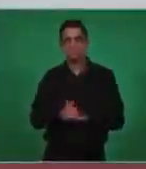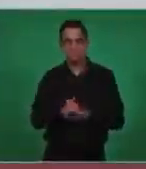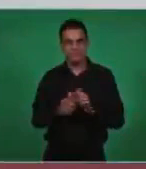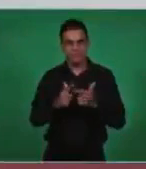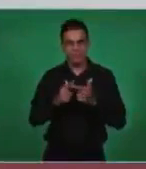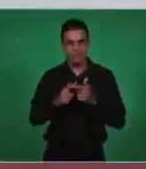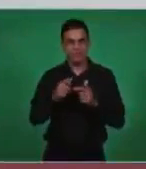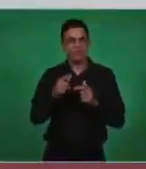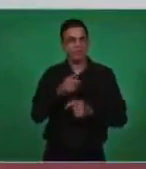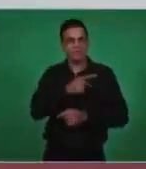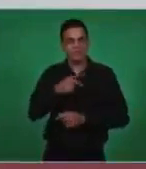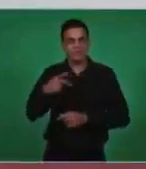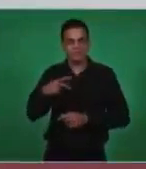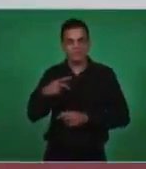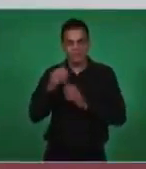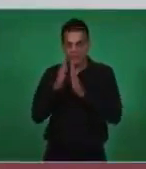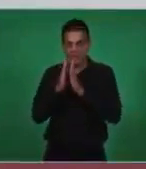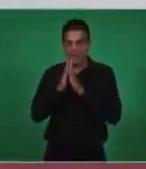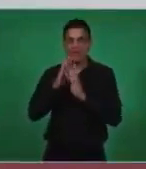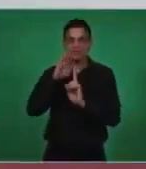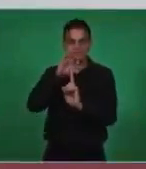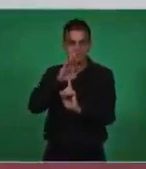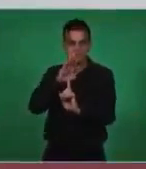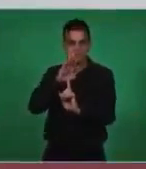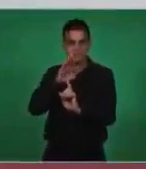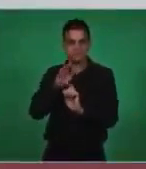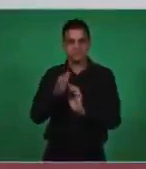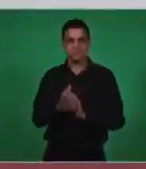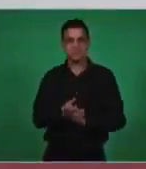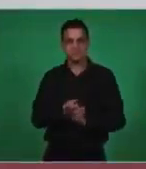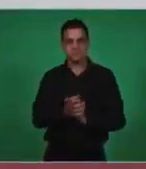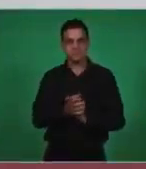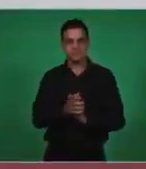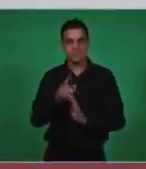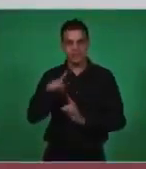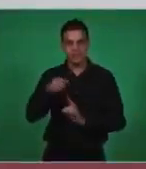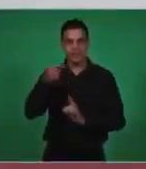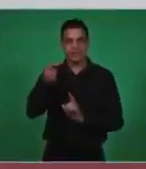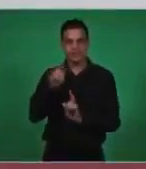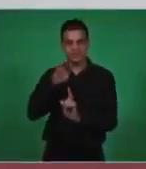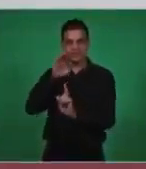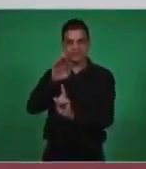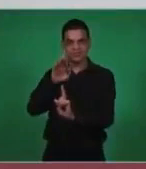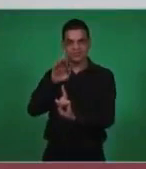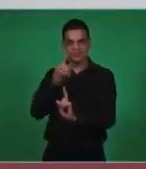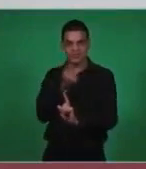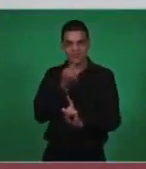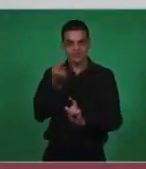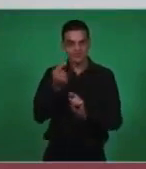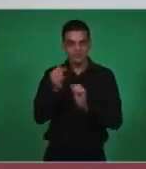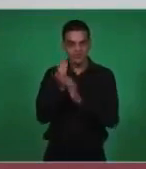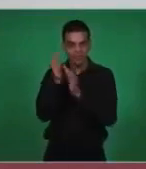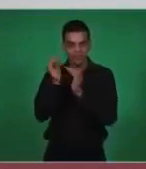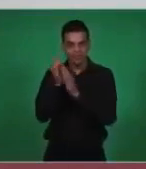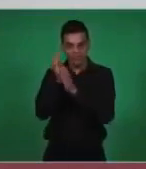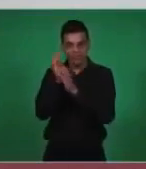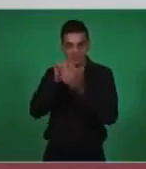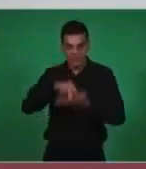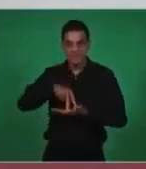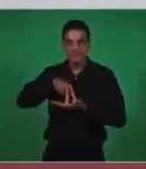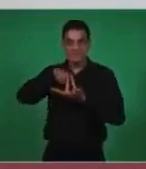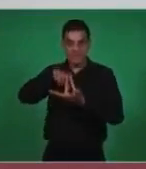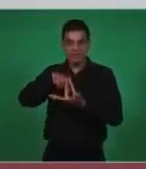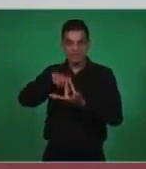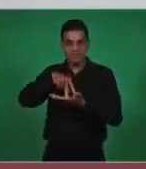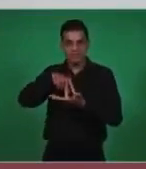down for the laying, the prayer with laying of hands from the pastors. And after the prayer, we are going to